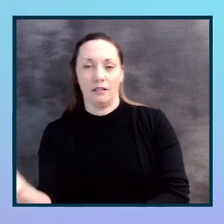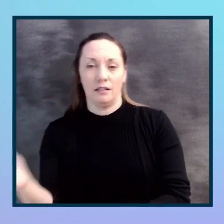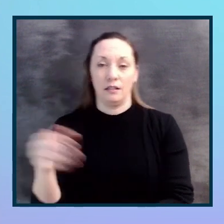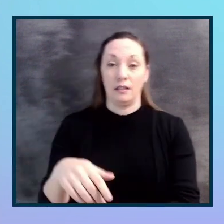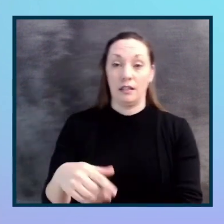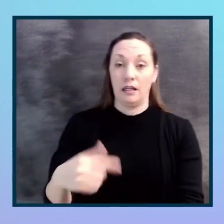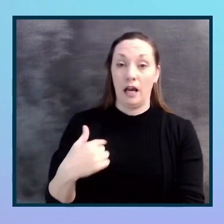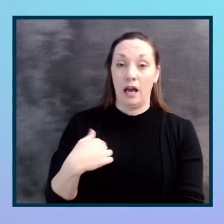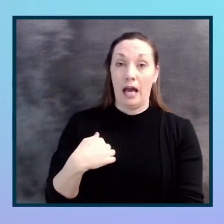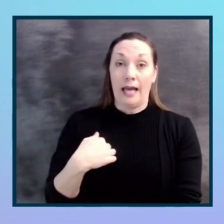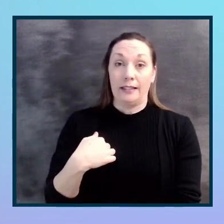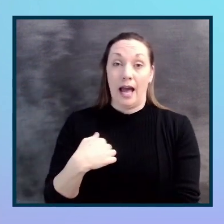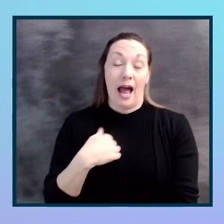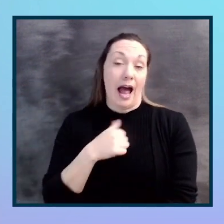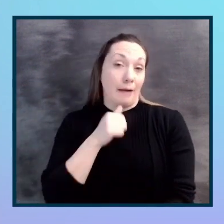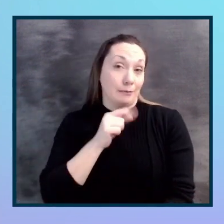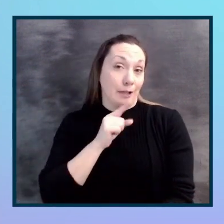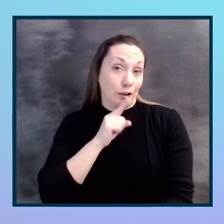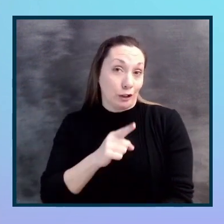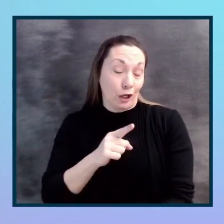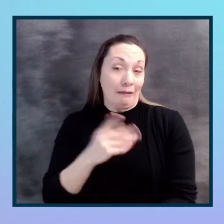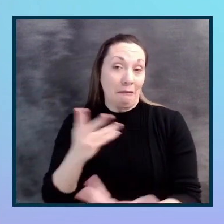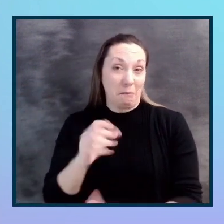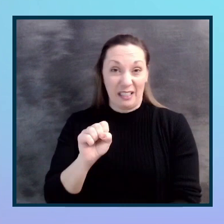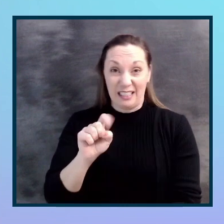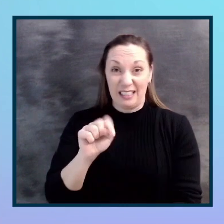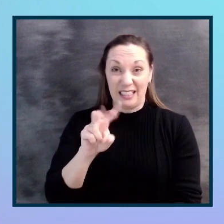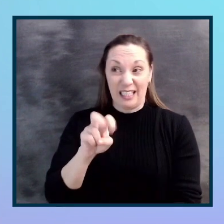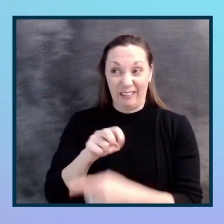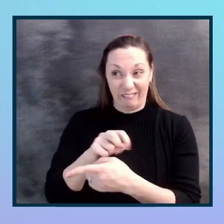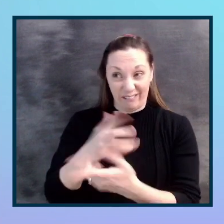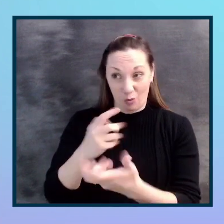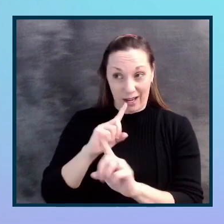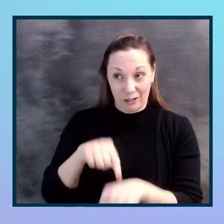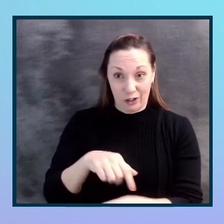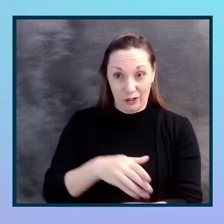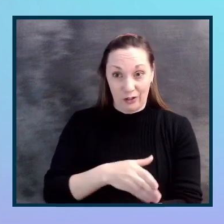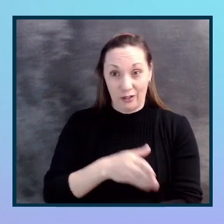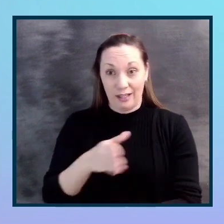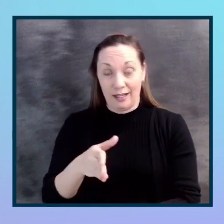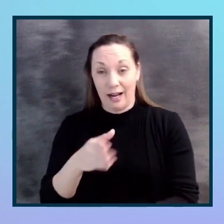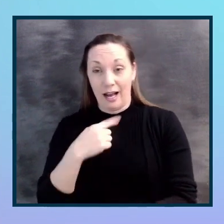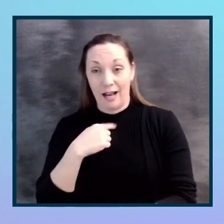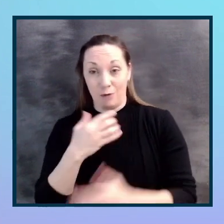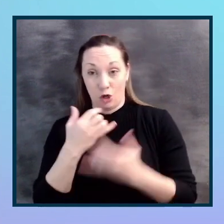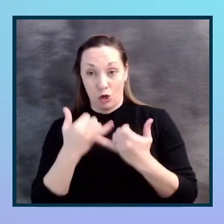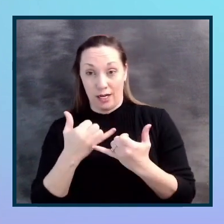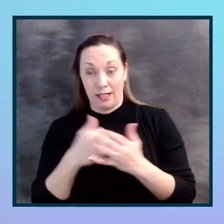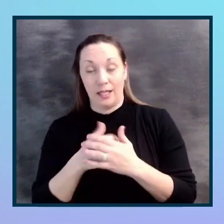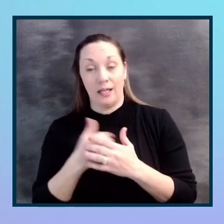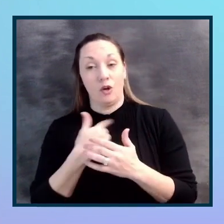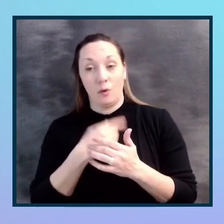I'm unsure on that one. Steve, do you want to? Currently,